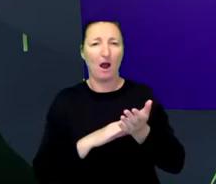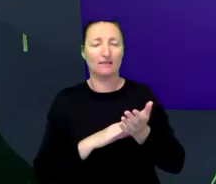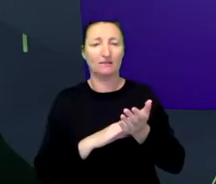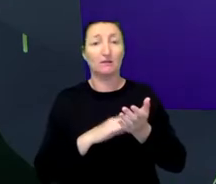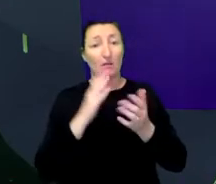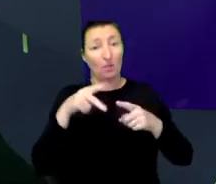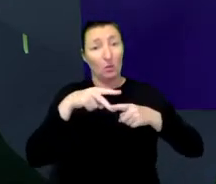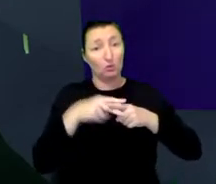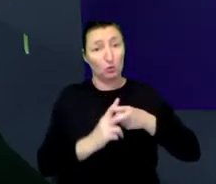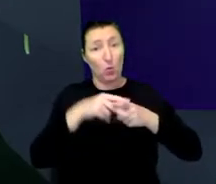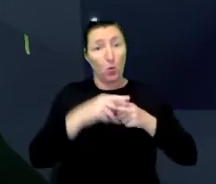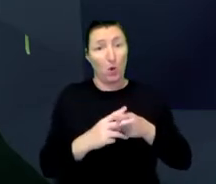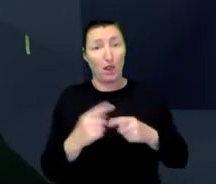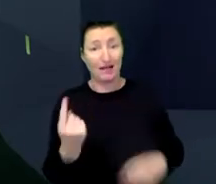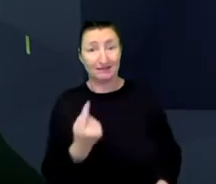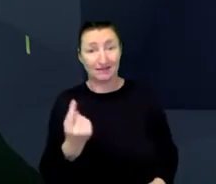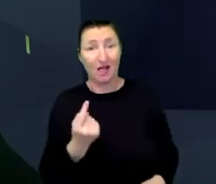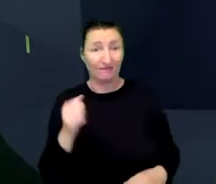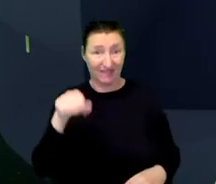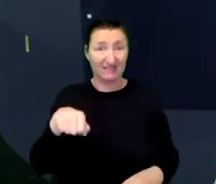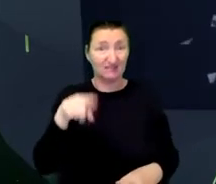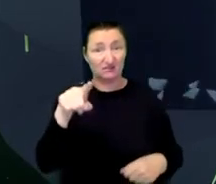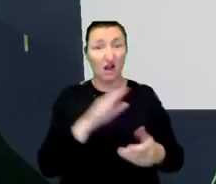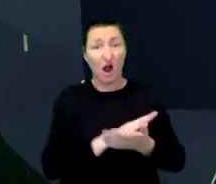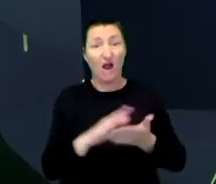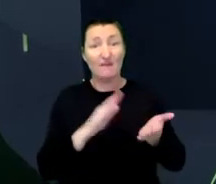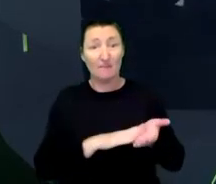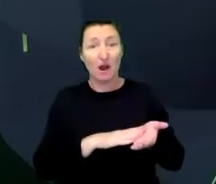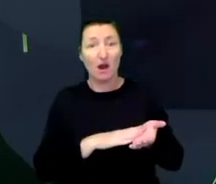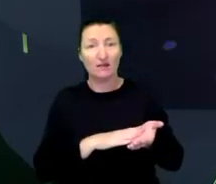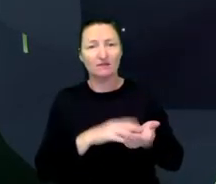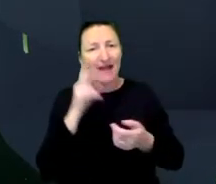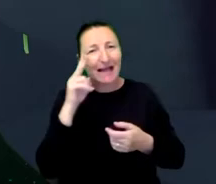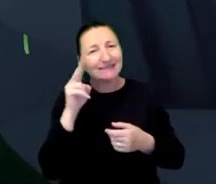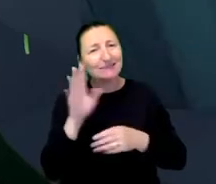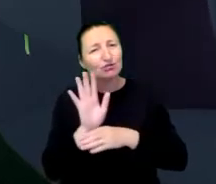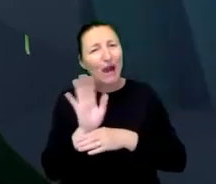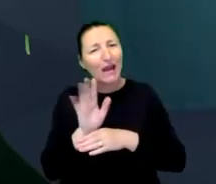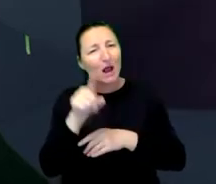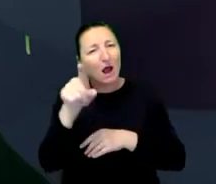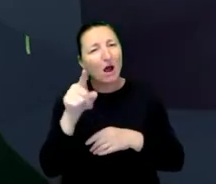itself. So here you see the trailer for the game.